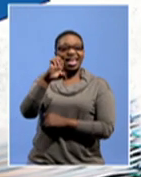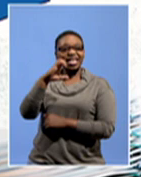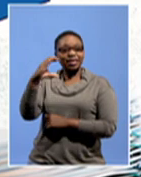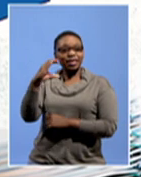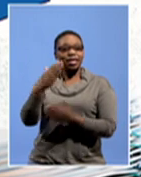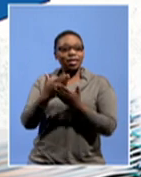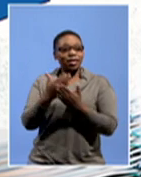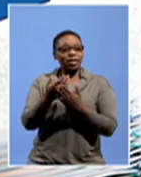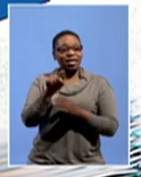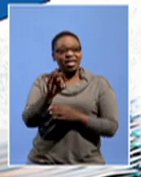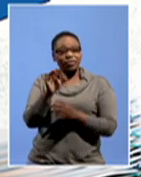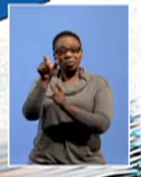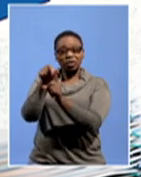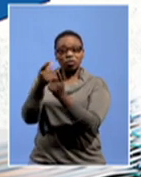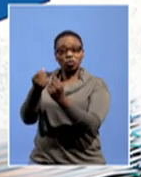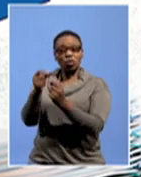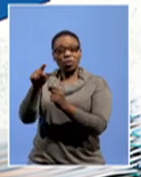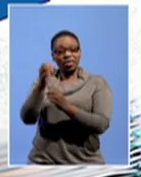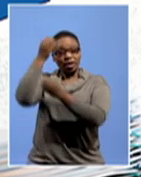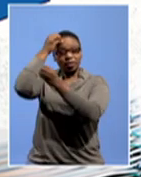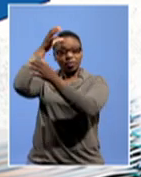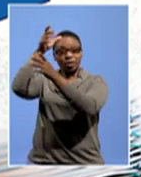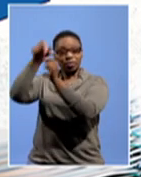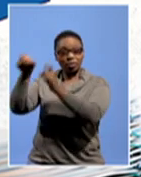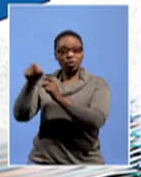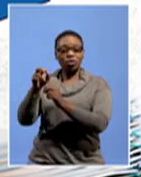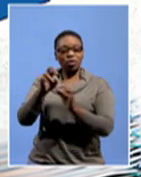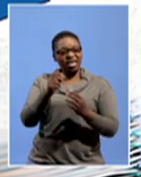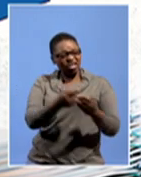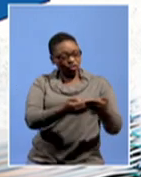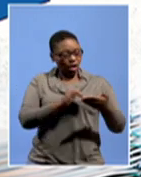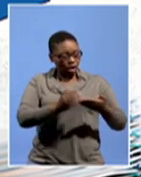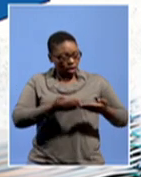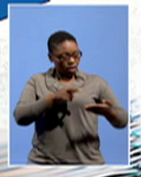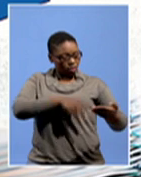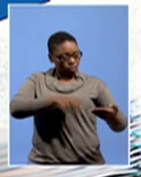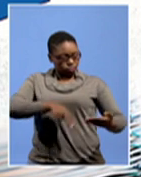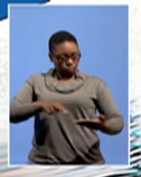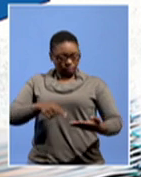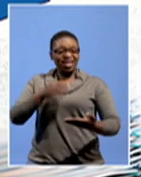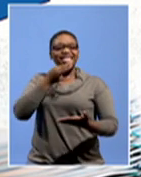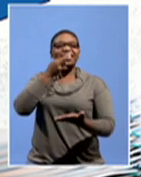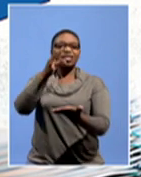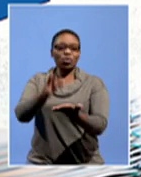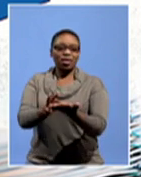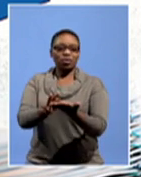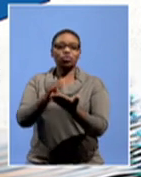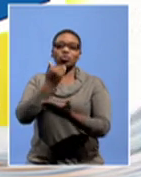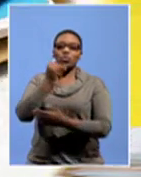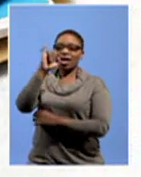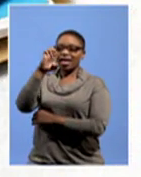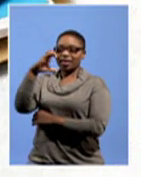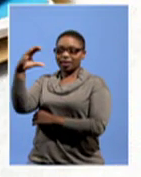Electoral Offences, together with experts, will review each report and pass on a recommendation to the IEC.